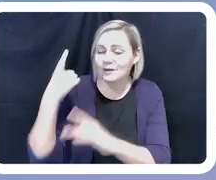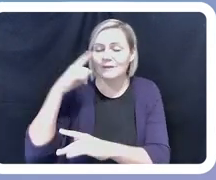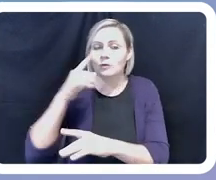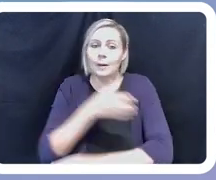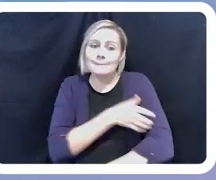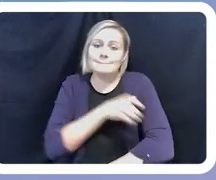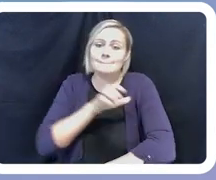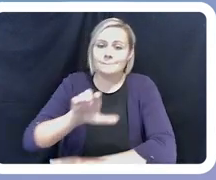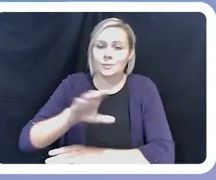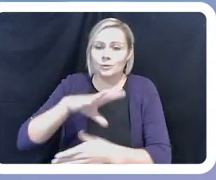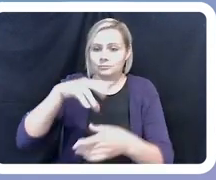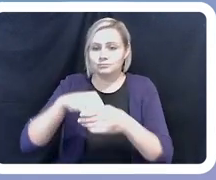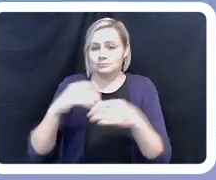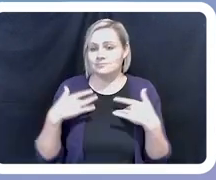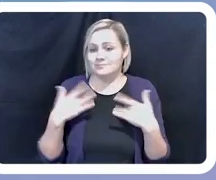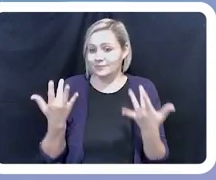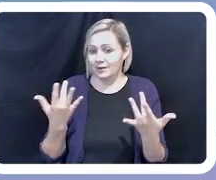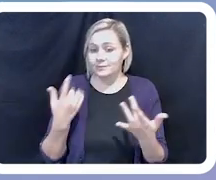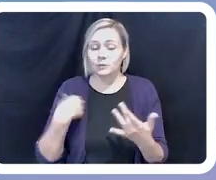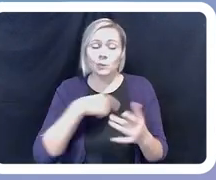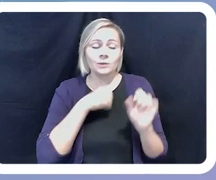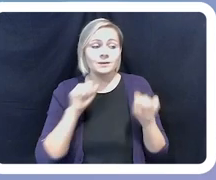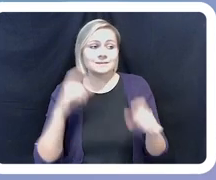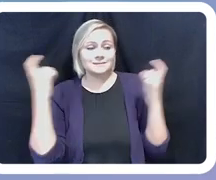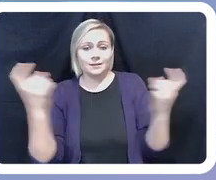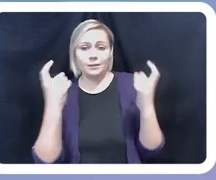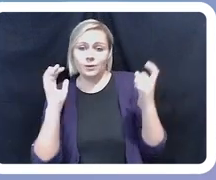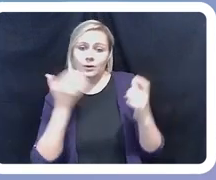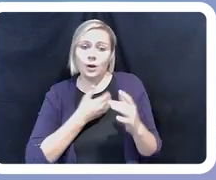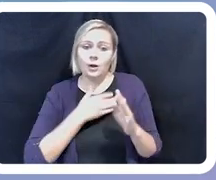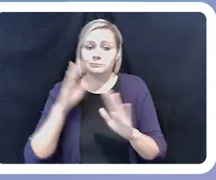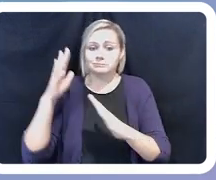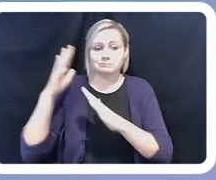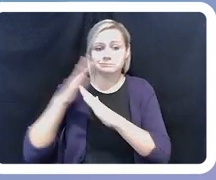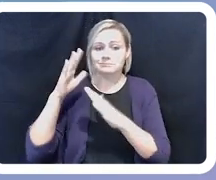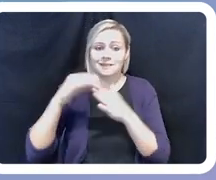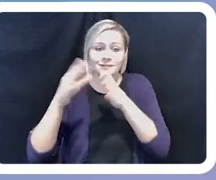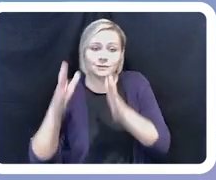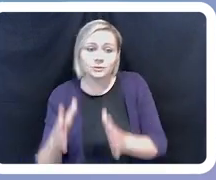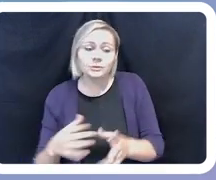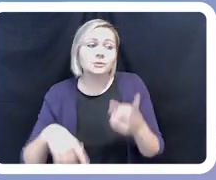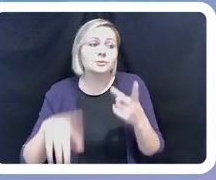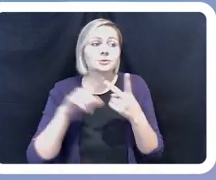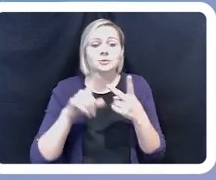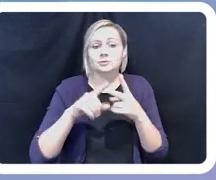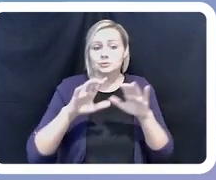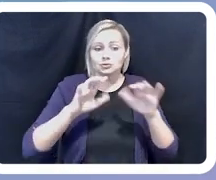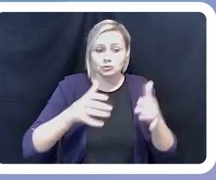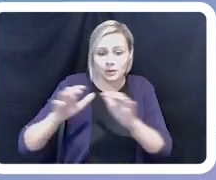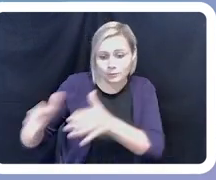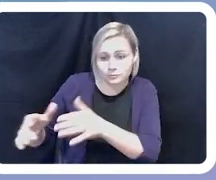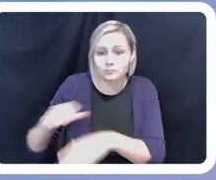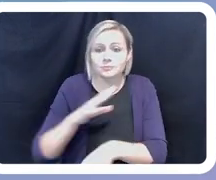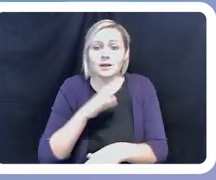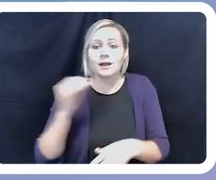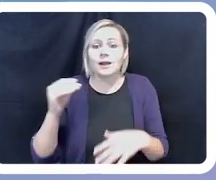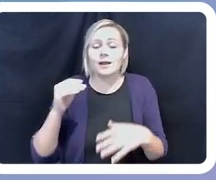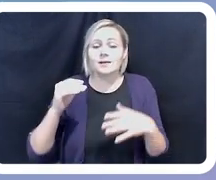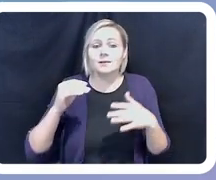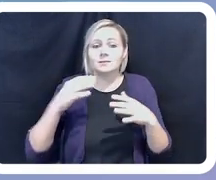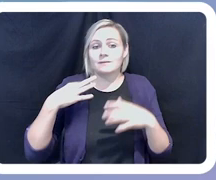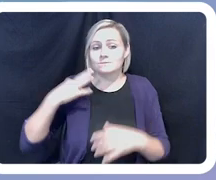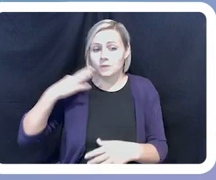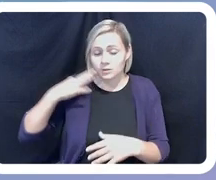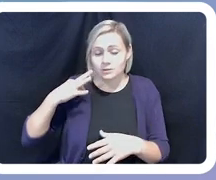the Empower Inclusion event so that we can celebrate our outstanding leaders, chapters, and volunteers who work